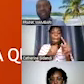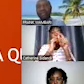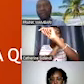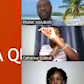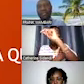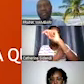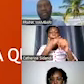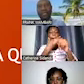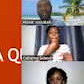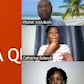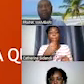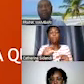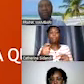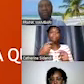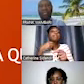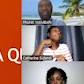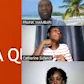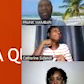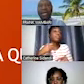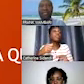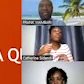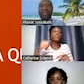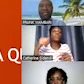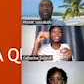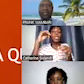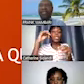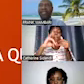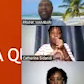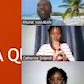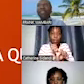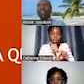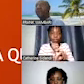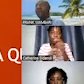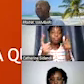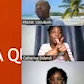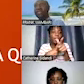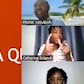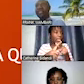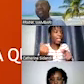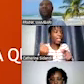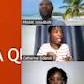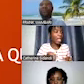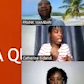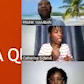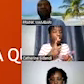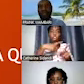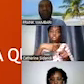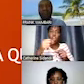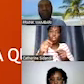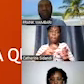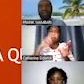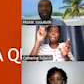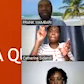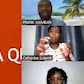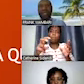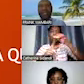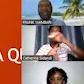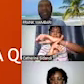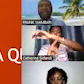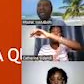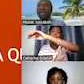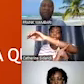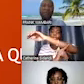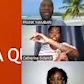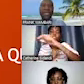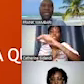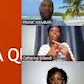wedding, on their marriage, and the lady went and jumped to a nearby bridge, just a few miles from